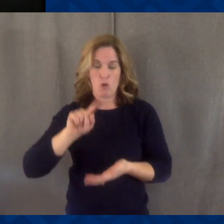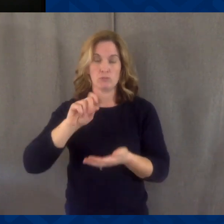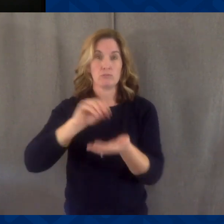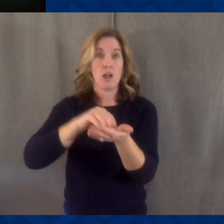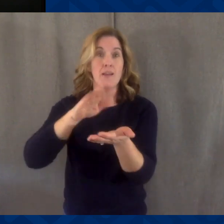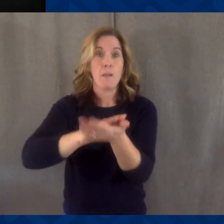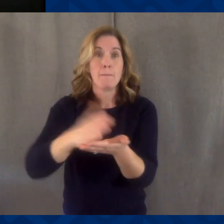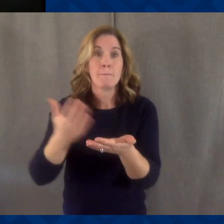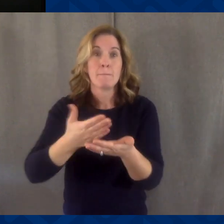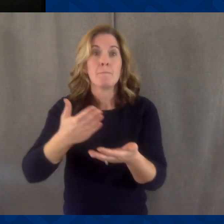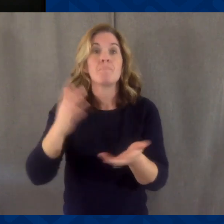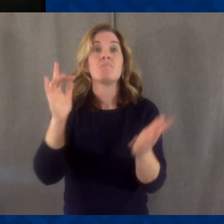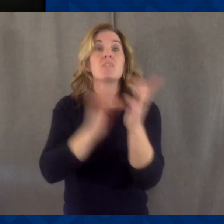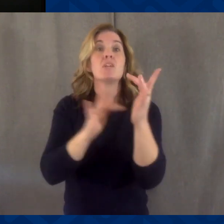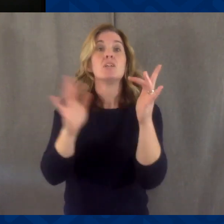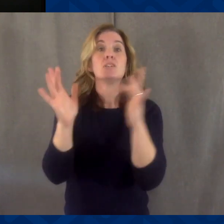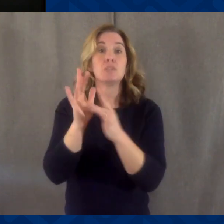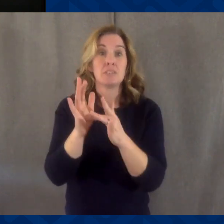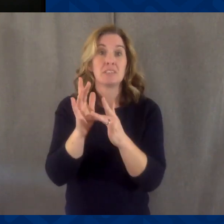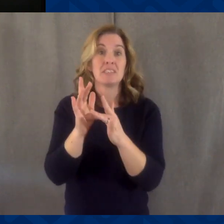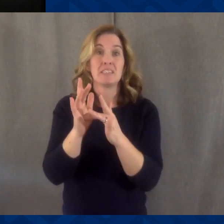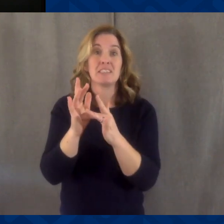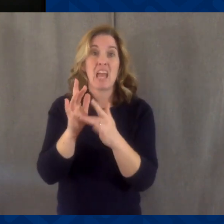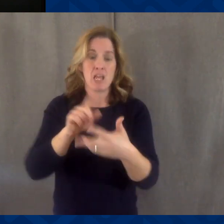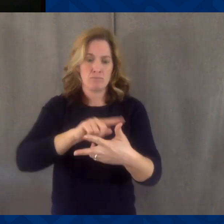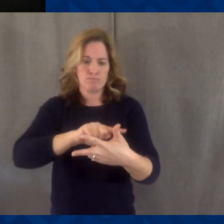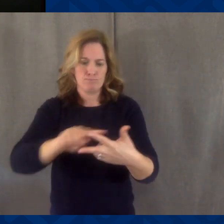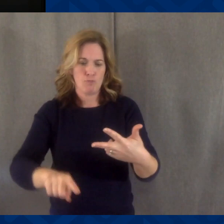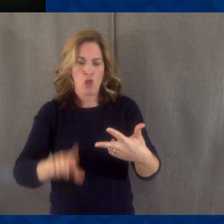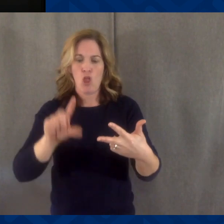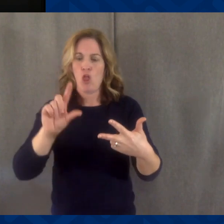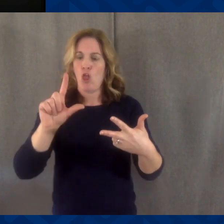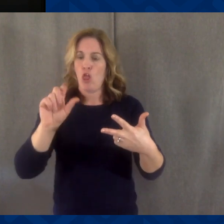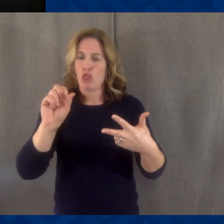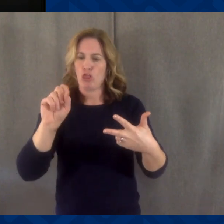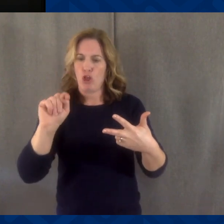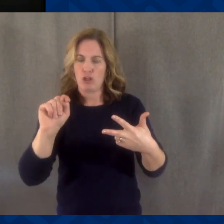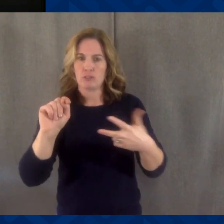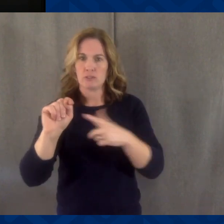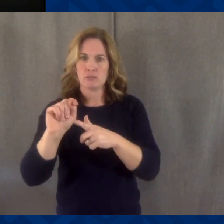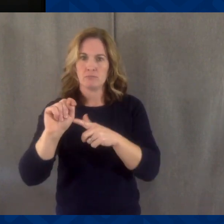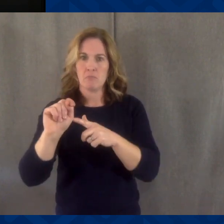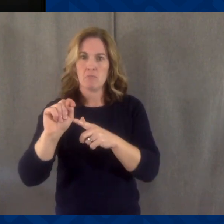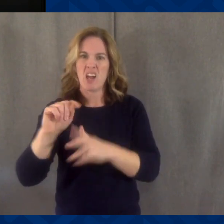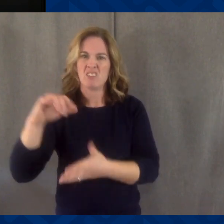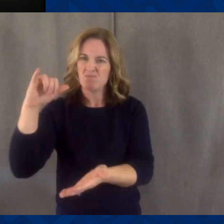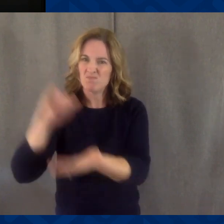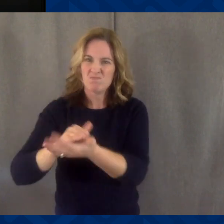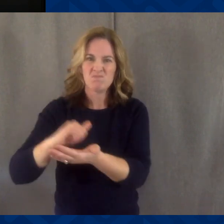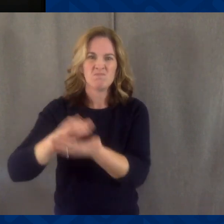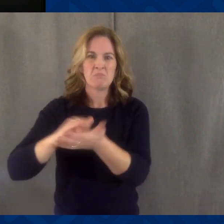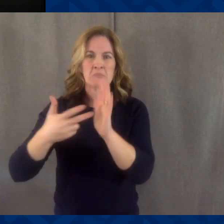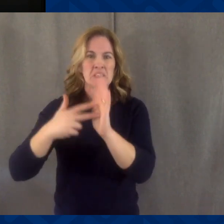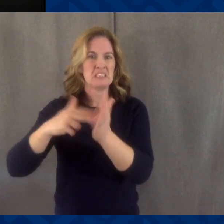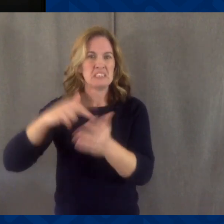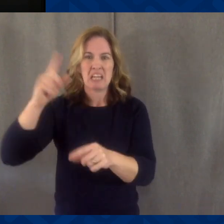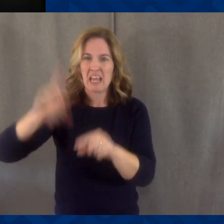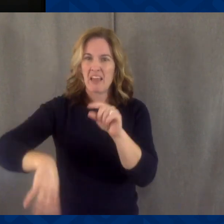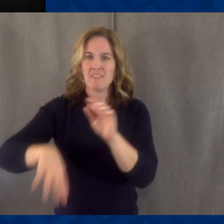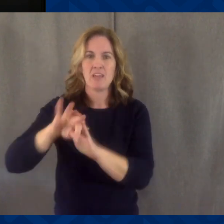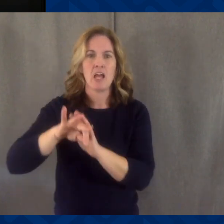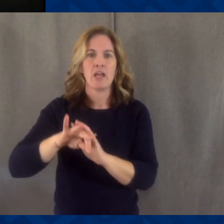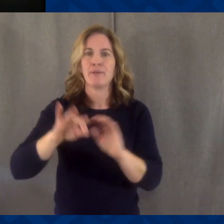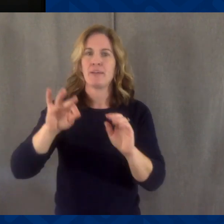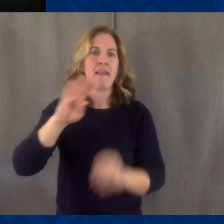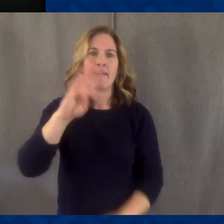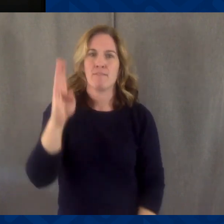is saying that there is nothing so far lost that it cannot be found again. Jesus is emphasizing this point that there